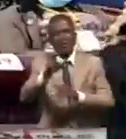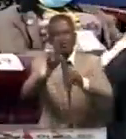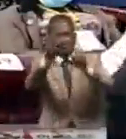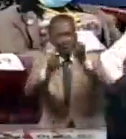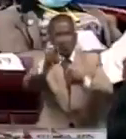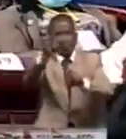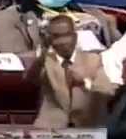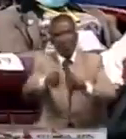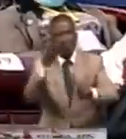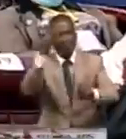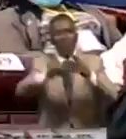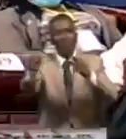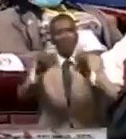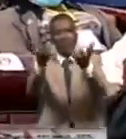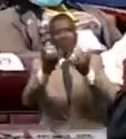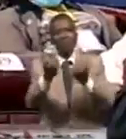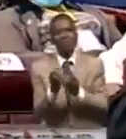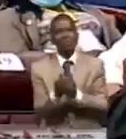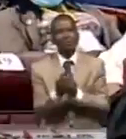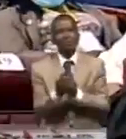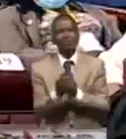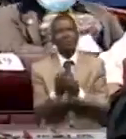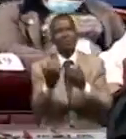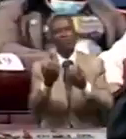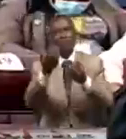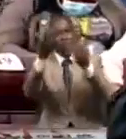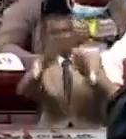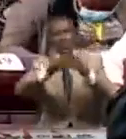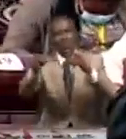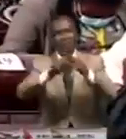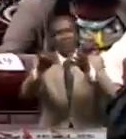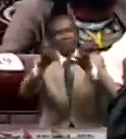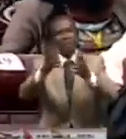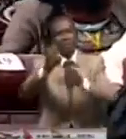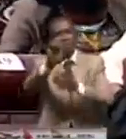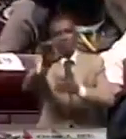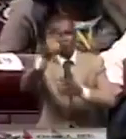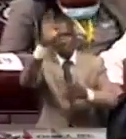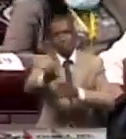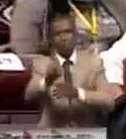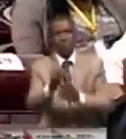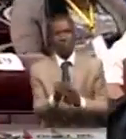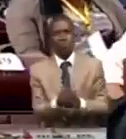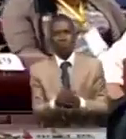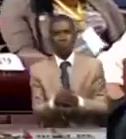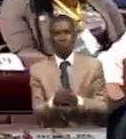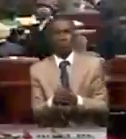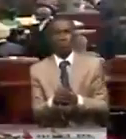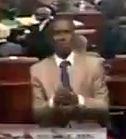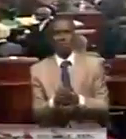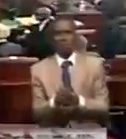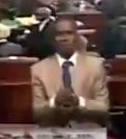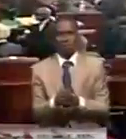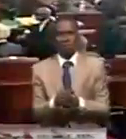to please. Oh, my Lord, maybe you can my Lord, but run away, my